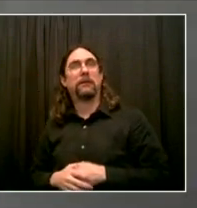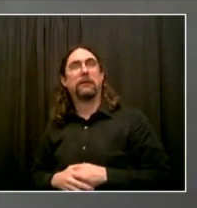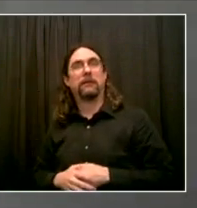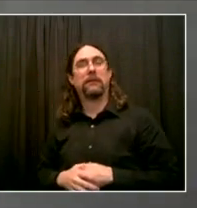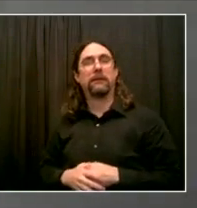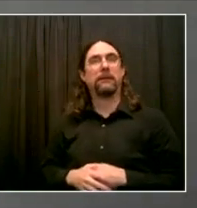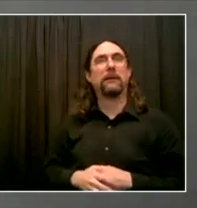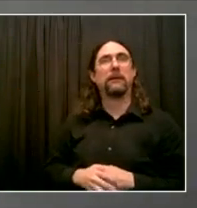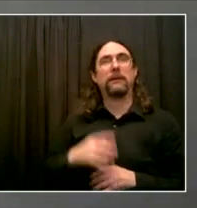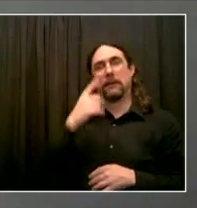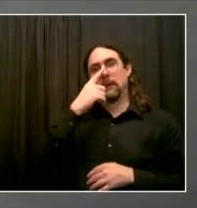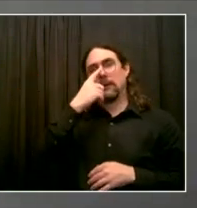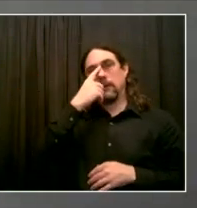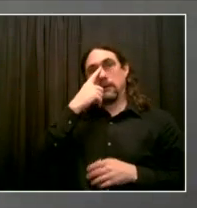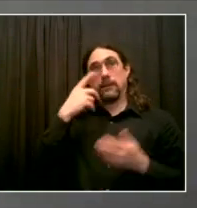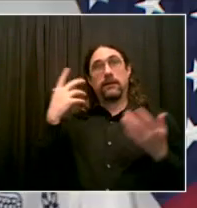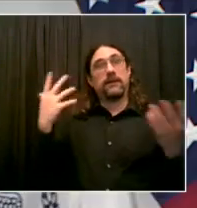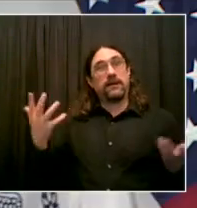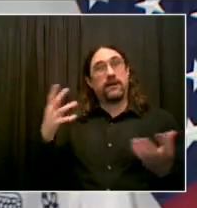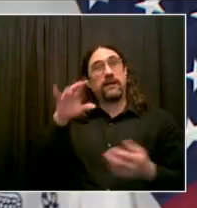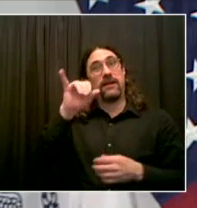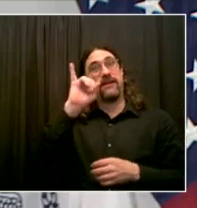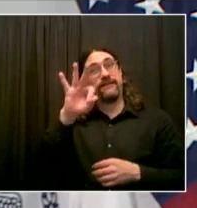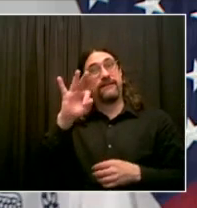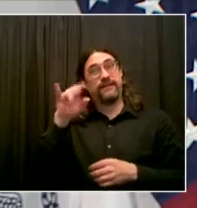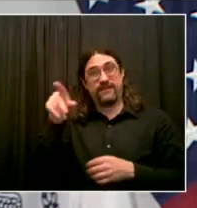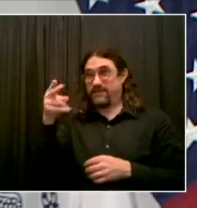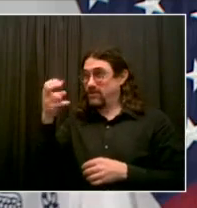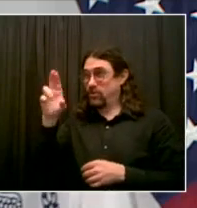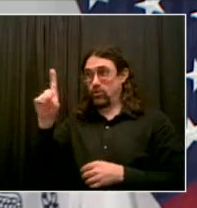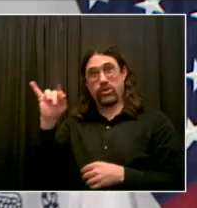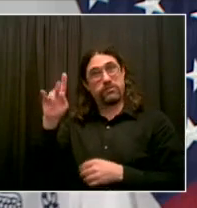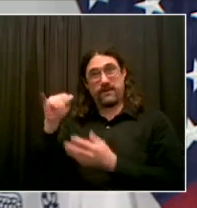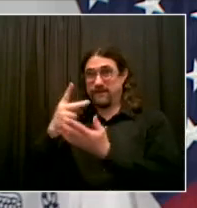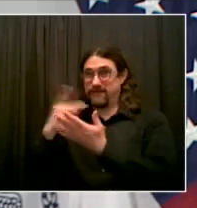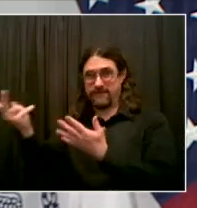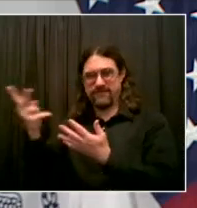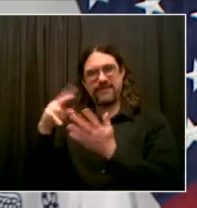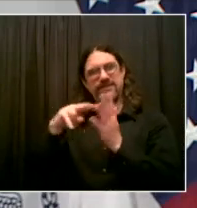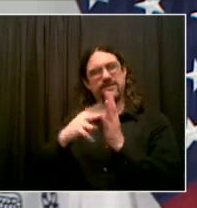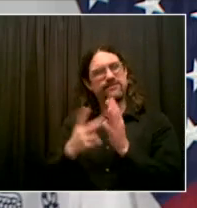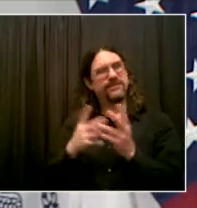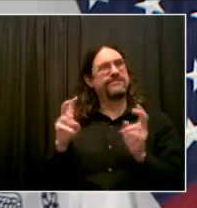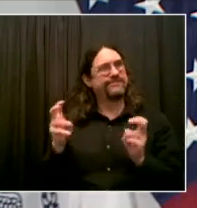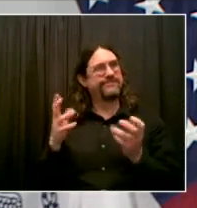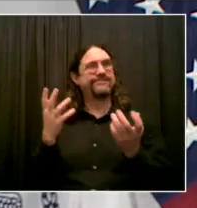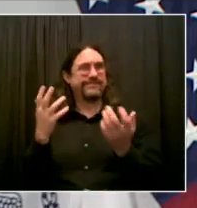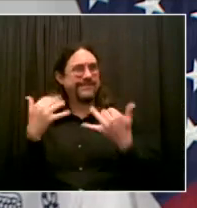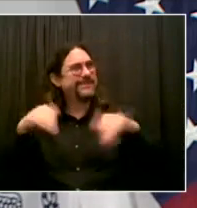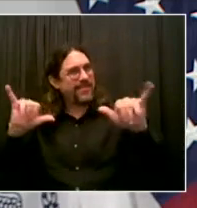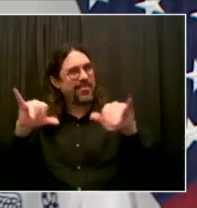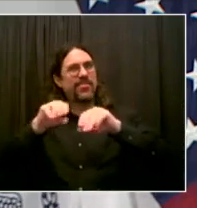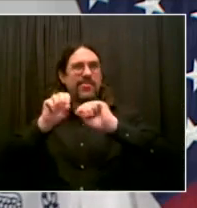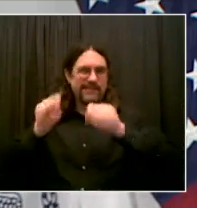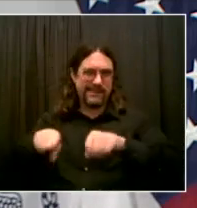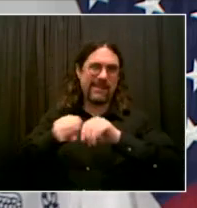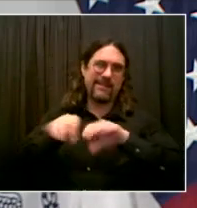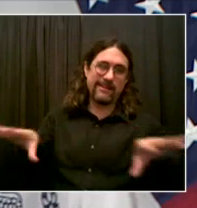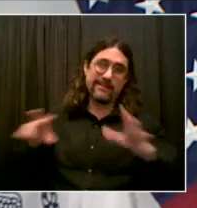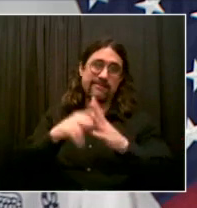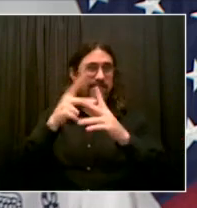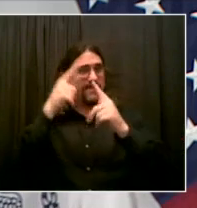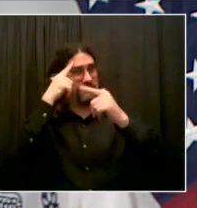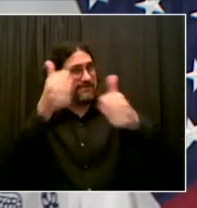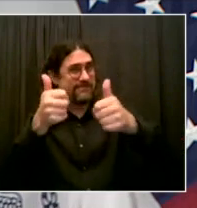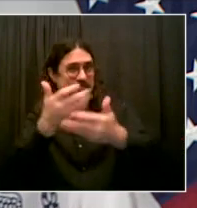Very well said. Very much appreciated, Doctor. Go ahead, Steve. Thank you very much. And on a similar note, we have a lot of